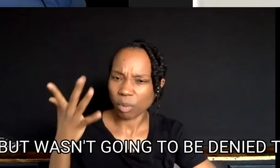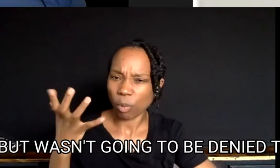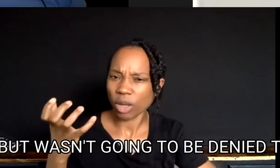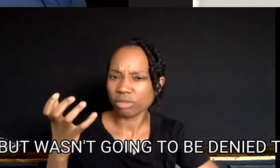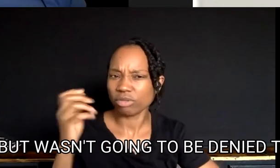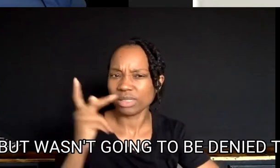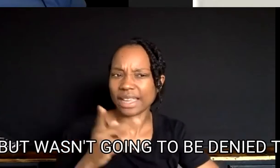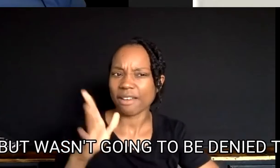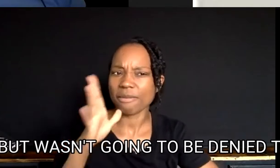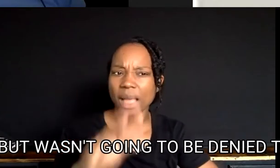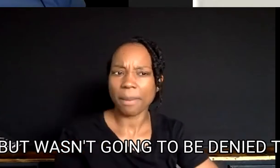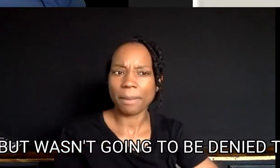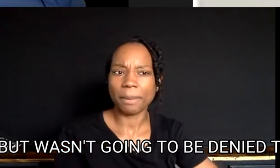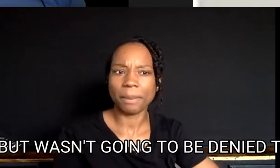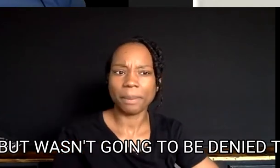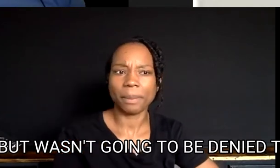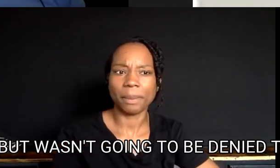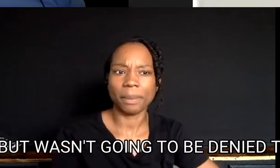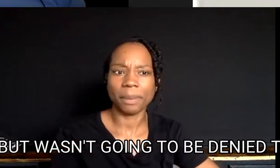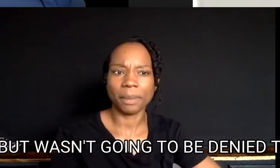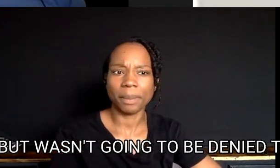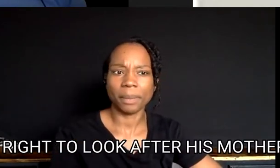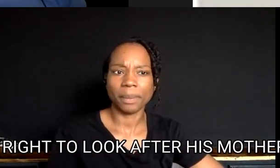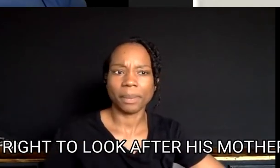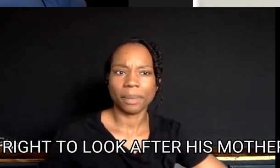if she got ill.